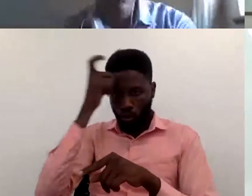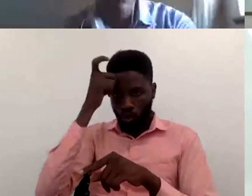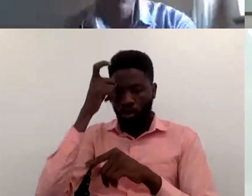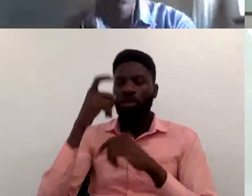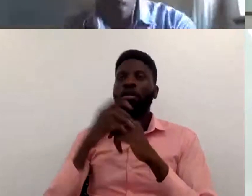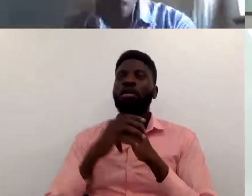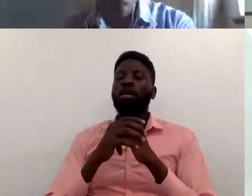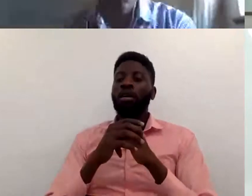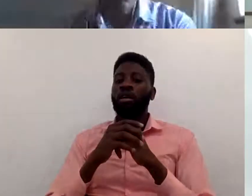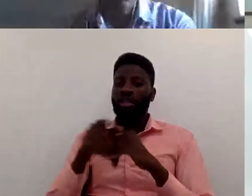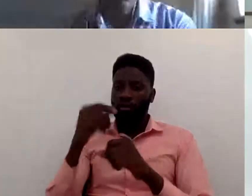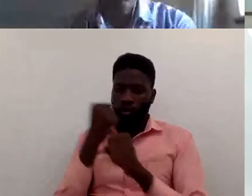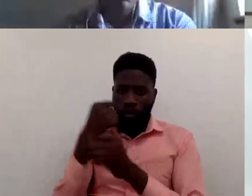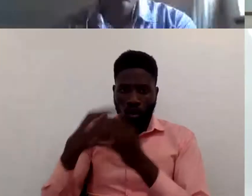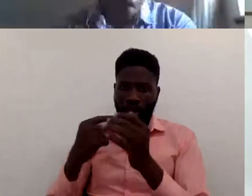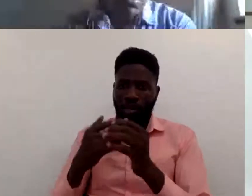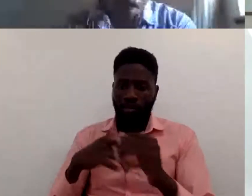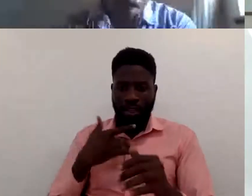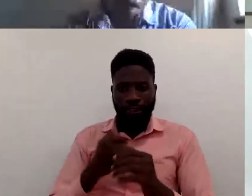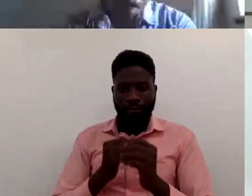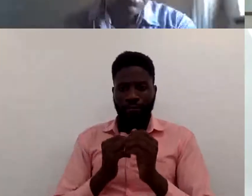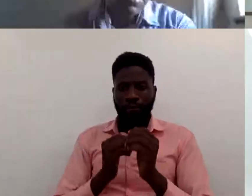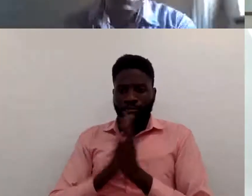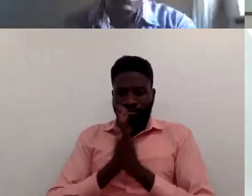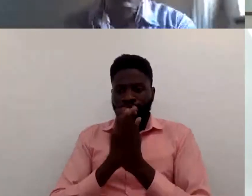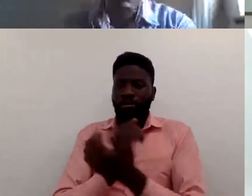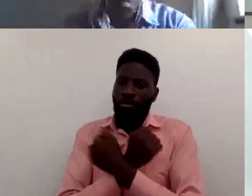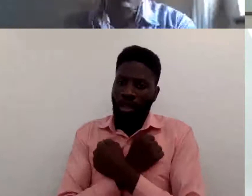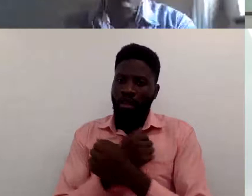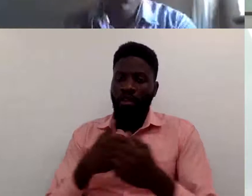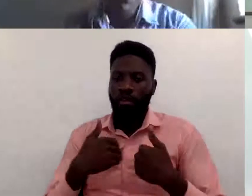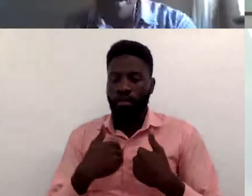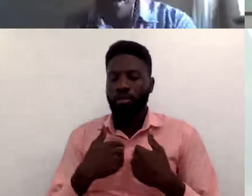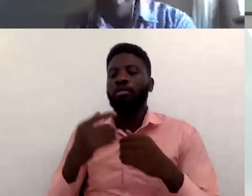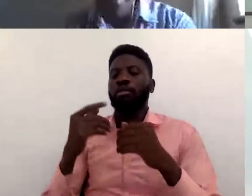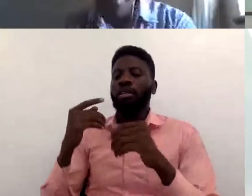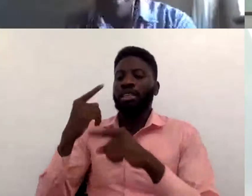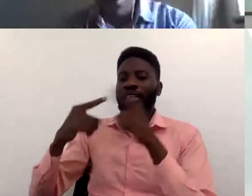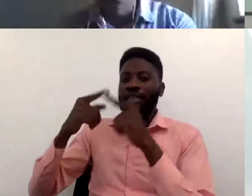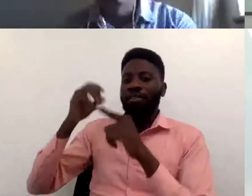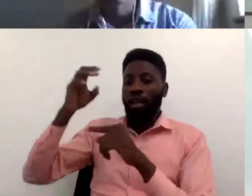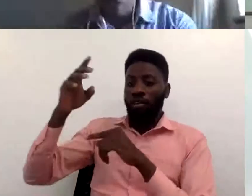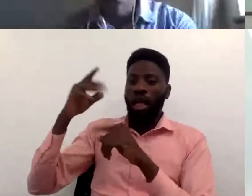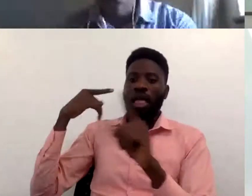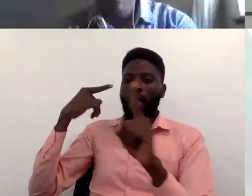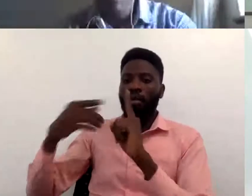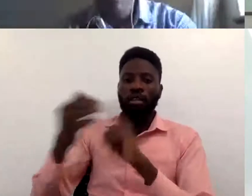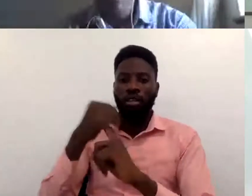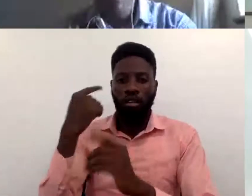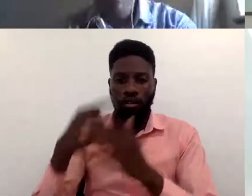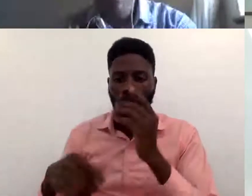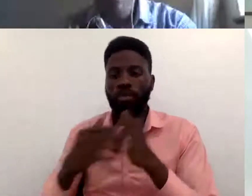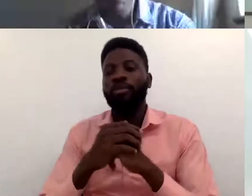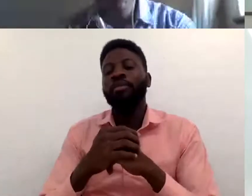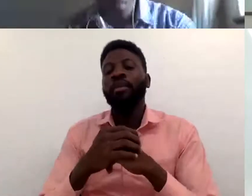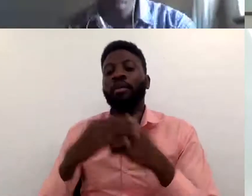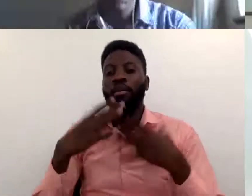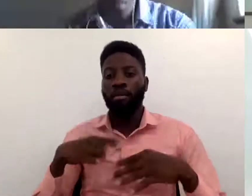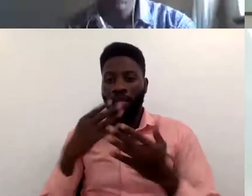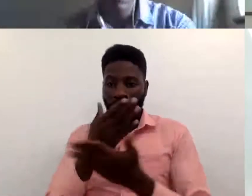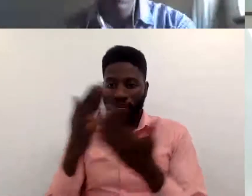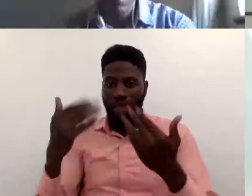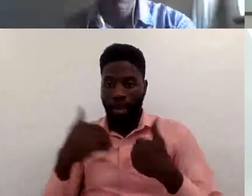for what you're doing? Do you know what you want to achieve in a number of years? Do you have people around you to support you and guide